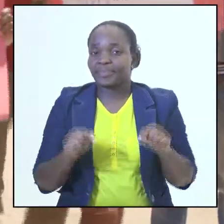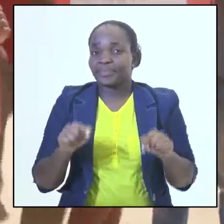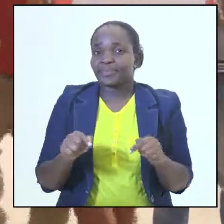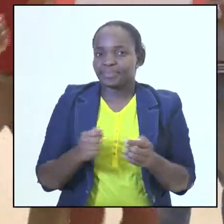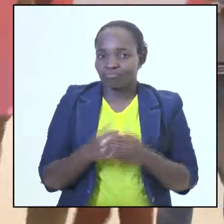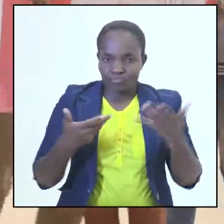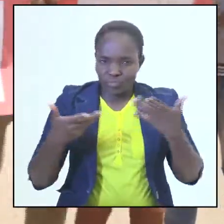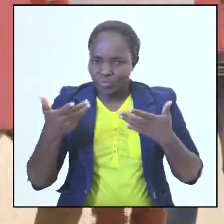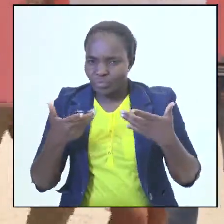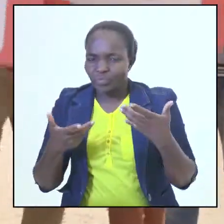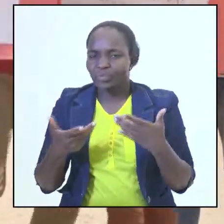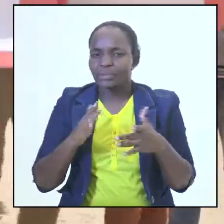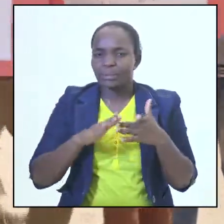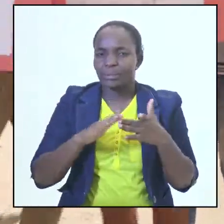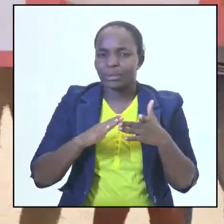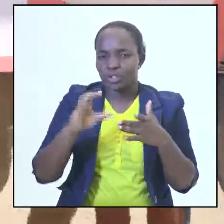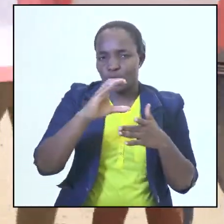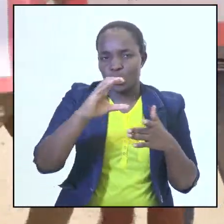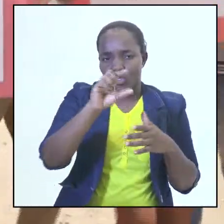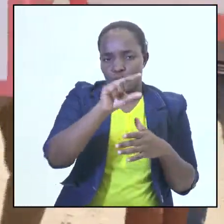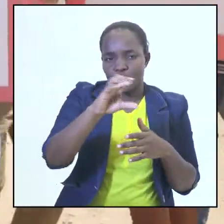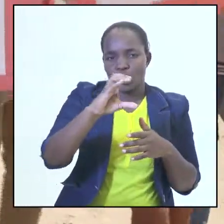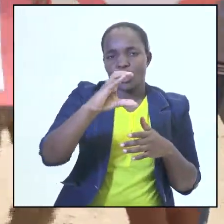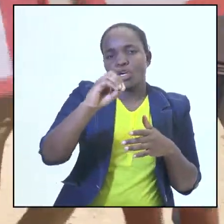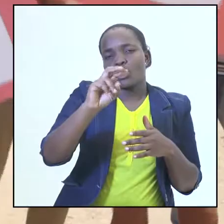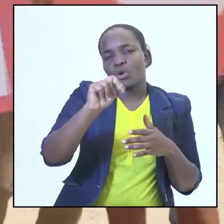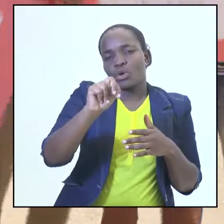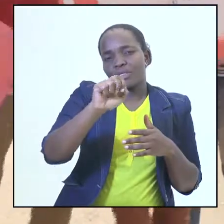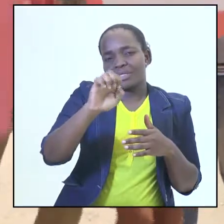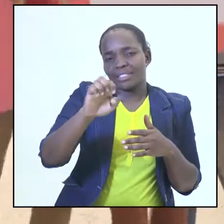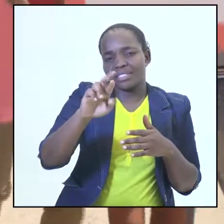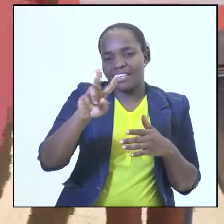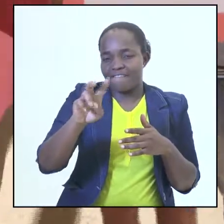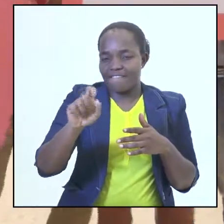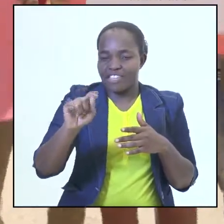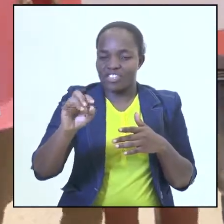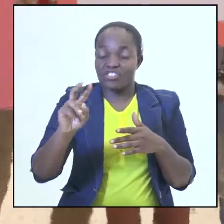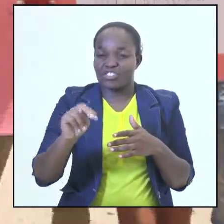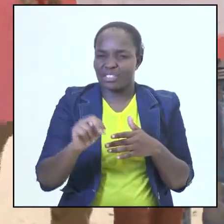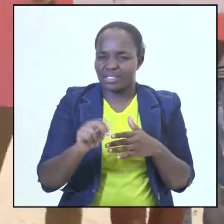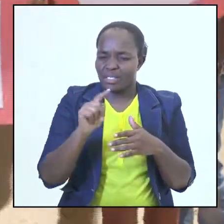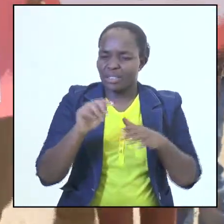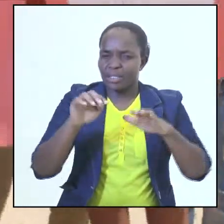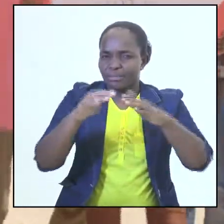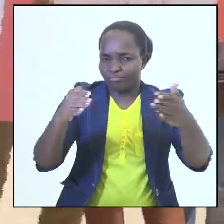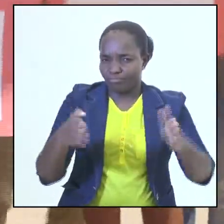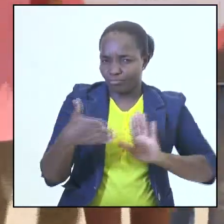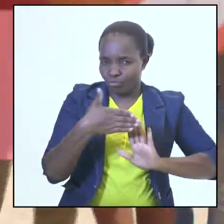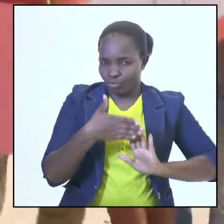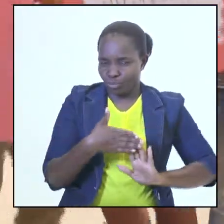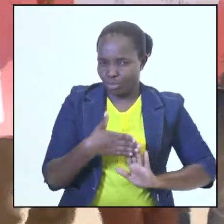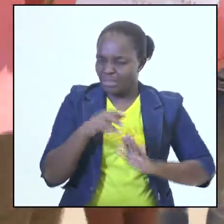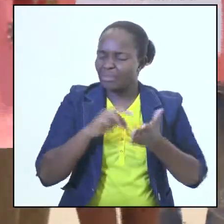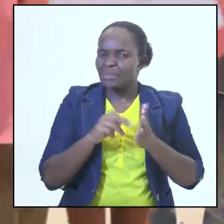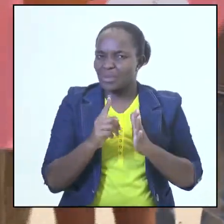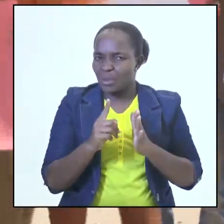a conversation about conservation, okay? We will look at what conservation is, what it has to do with tourism, and